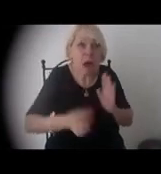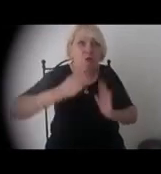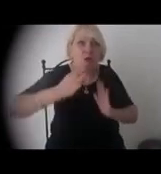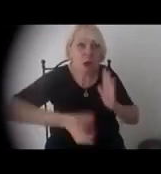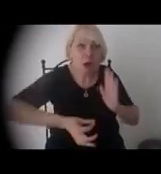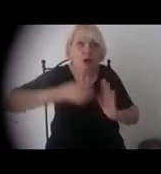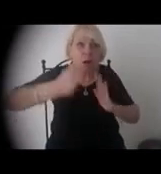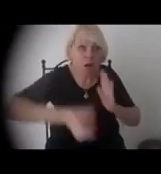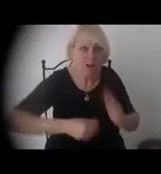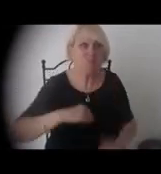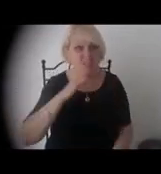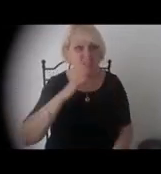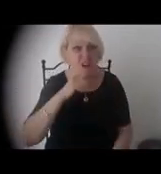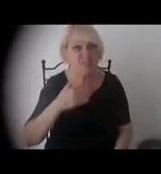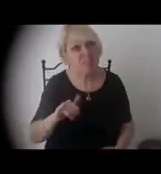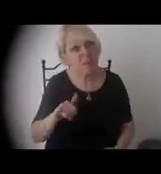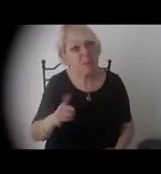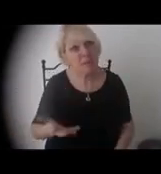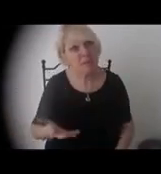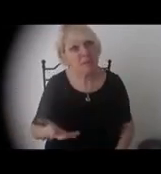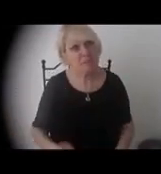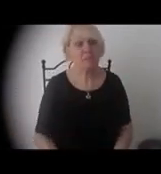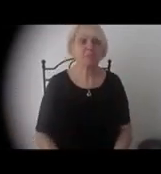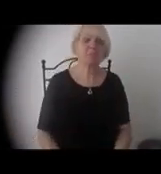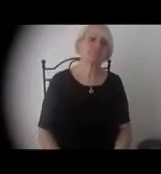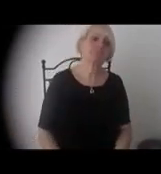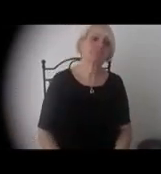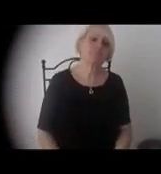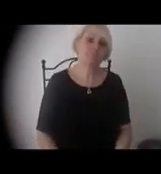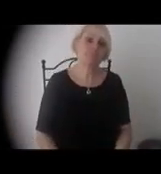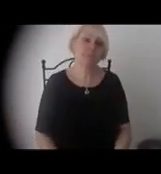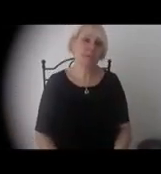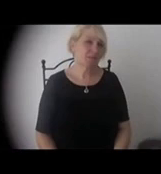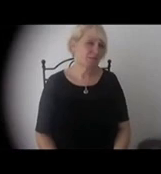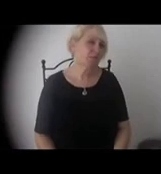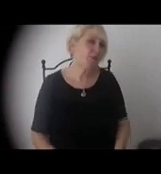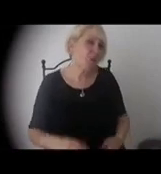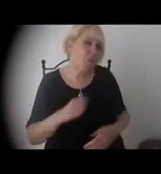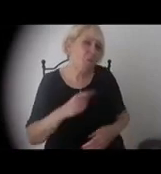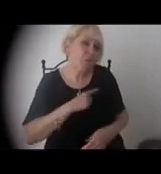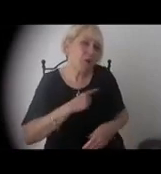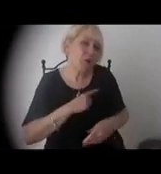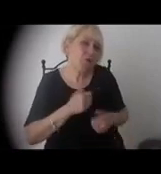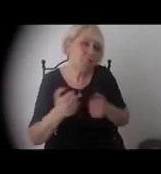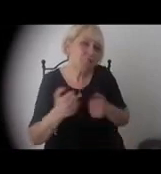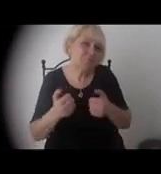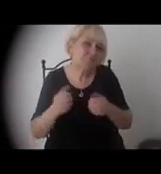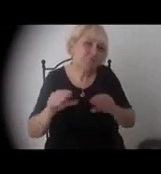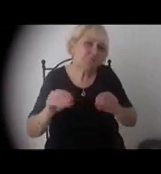about, but I would be wondering rather than assuming that something's terribly wrong, perhaps.